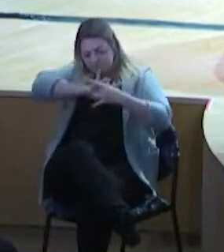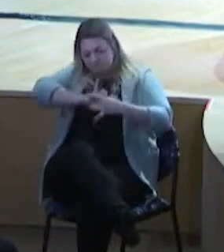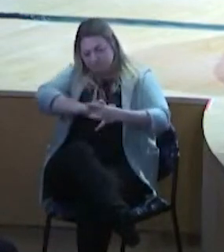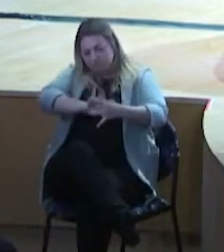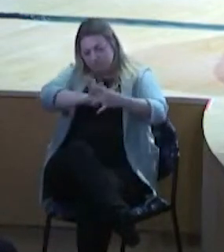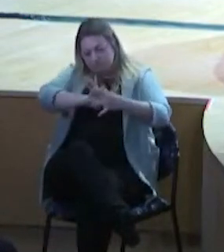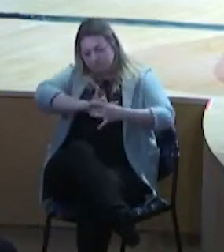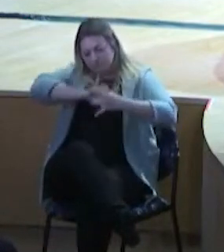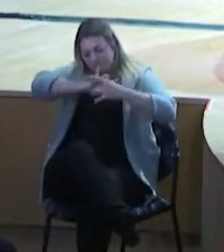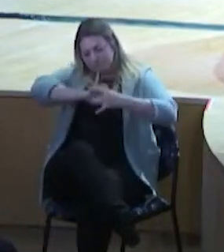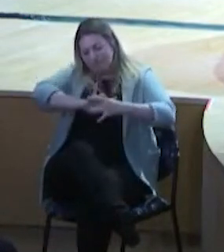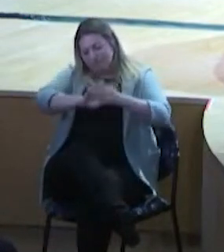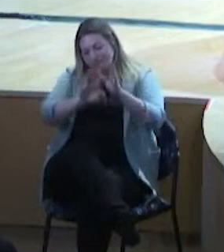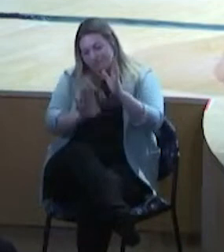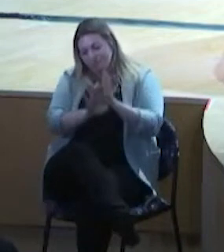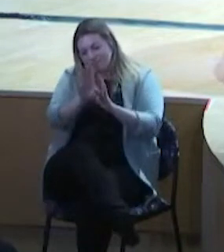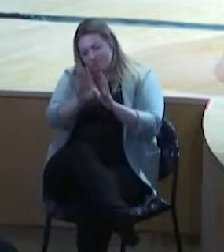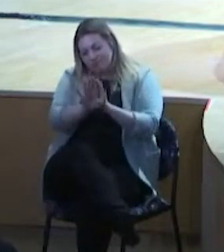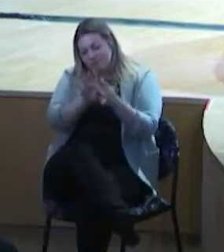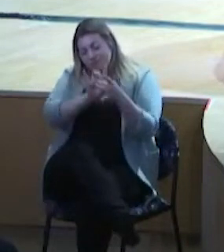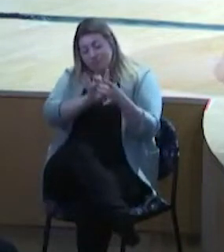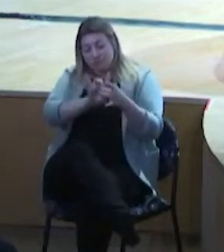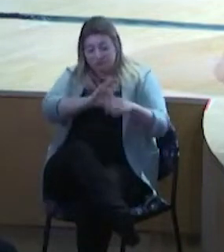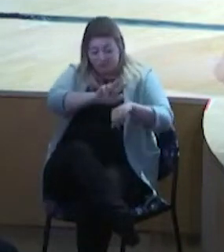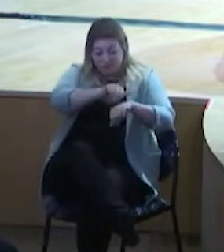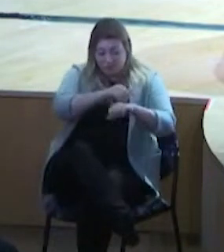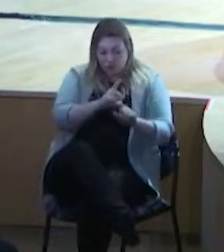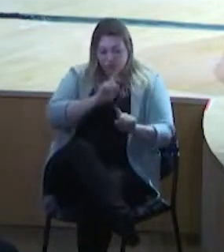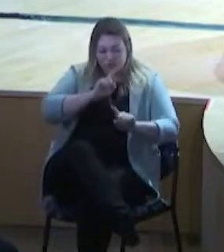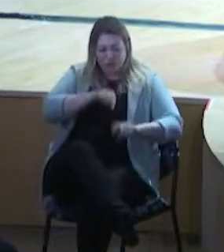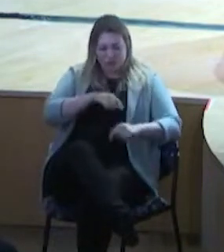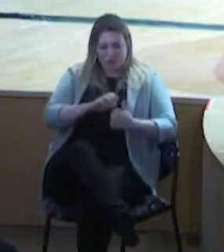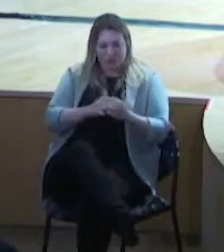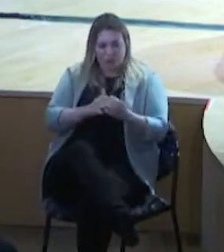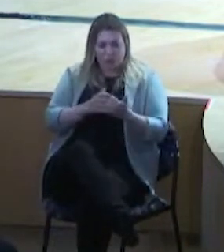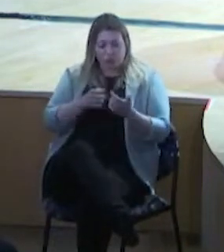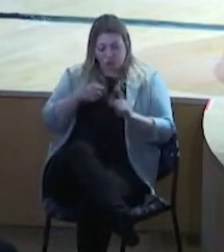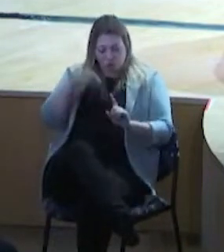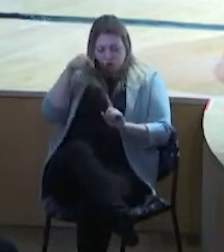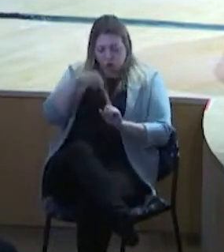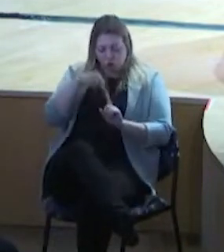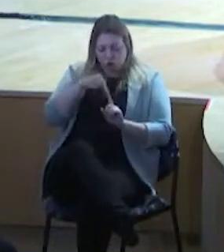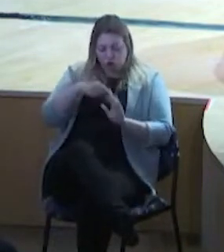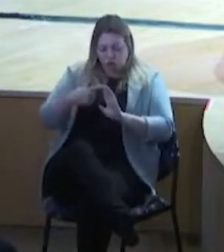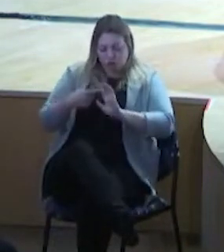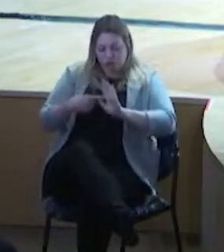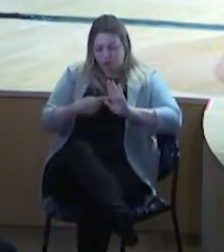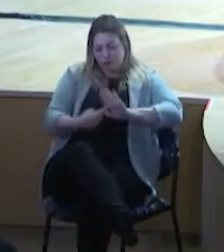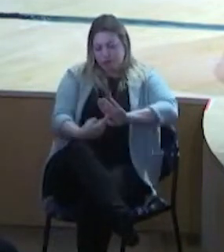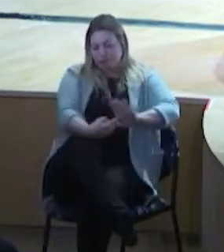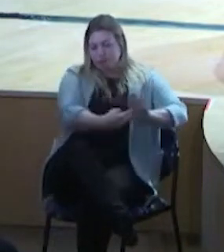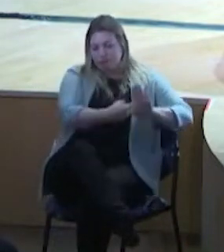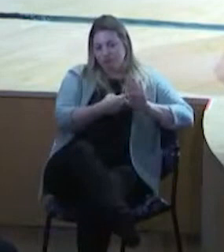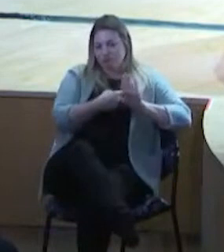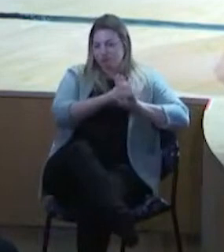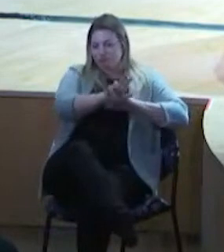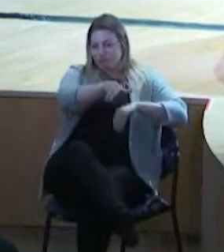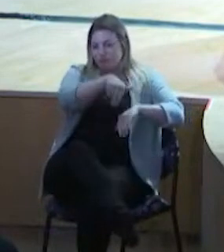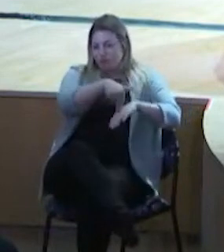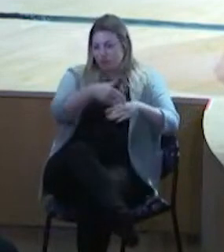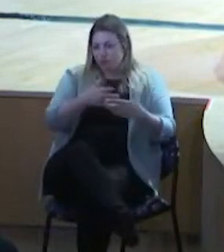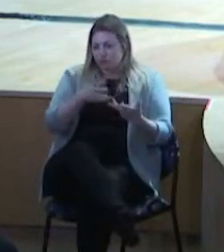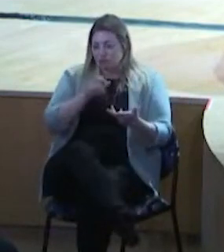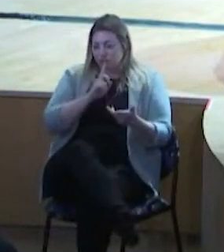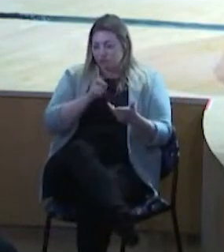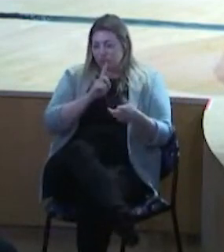that relationship with nature, nature responds in a way that you end up being a reflection of it, and that place that you're